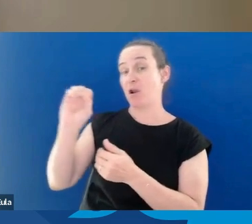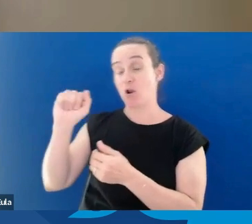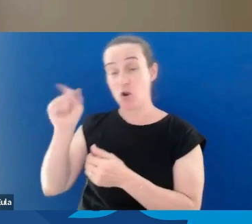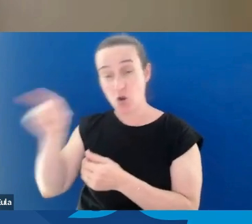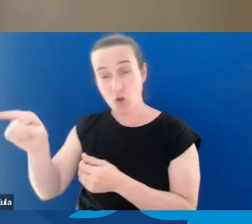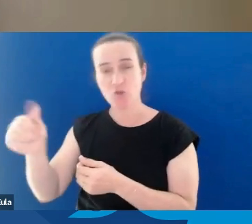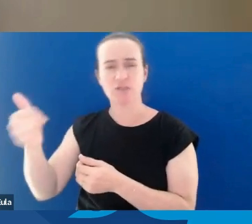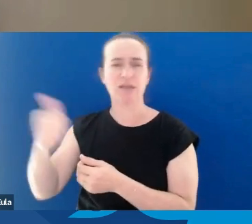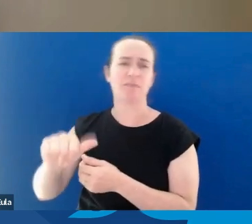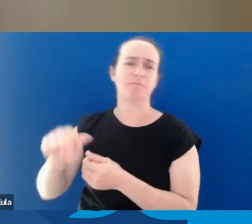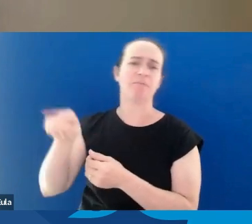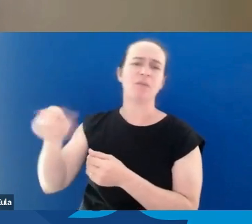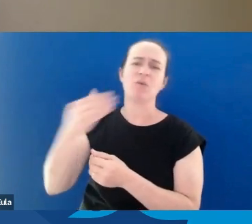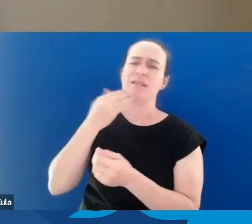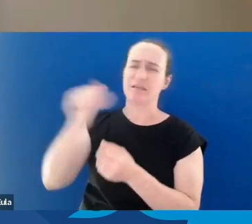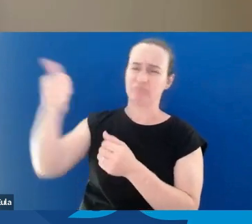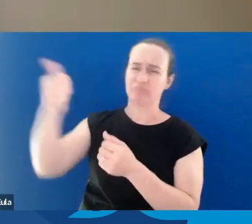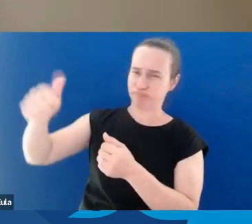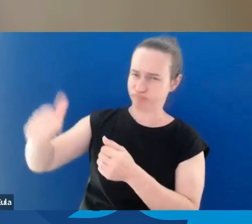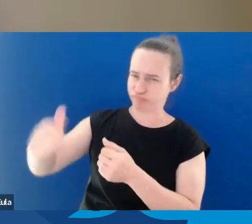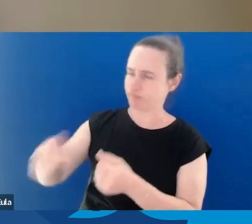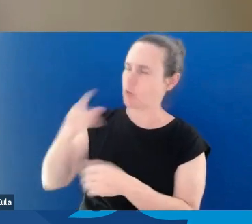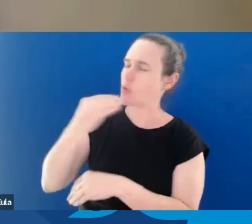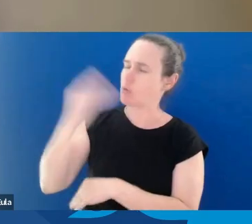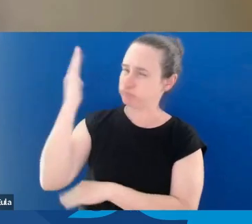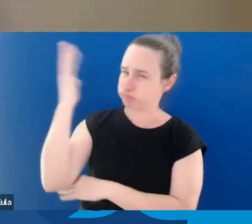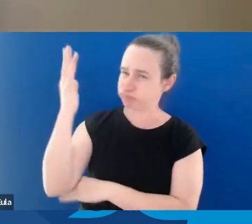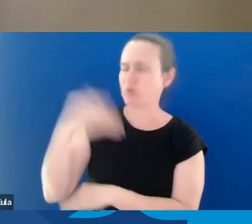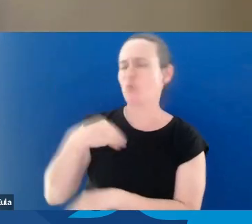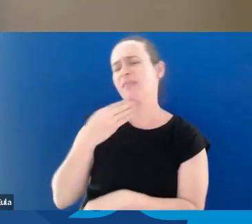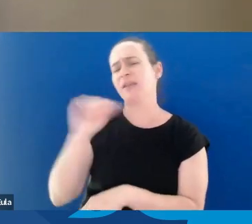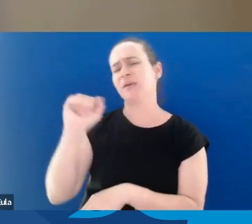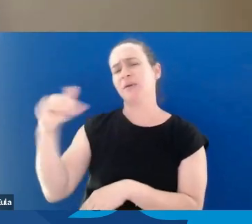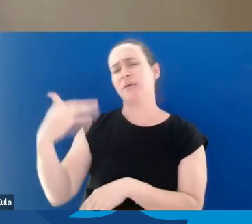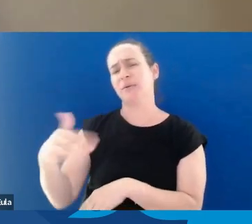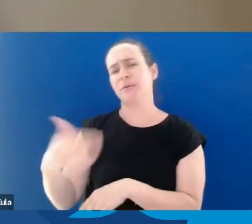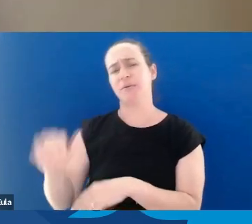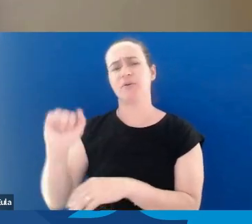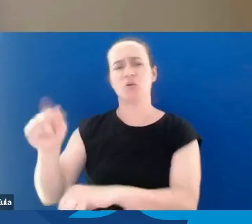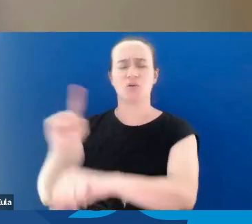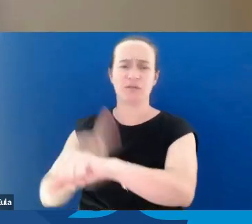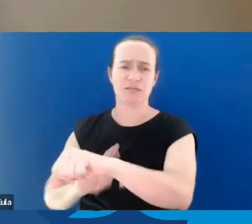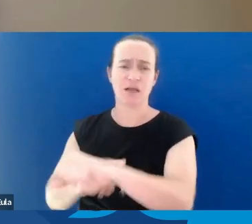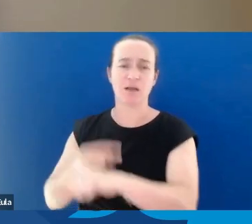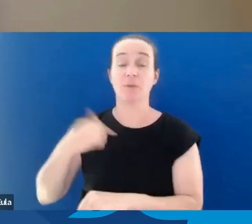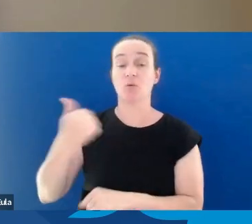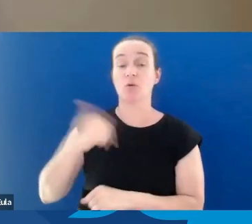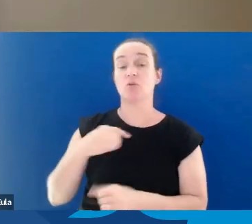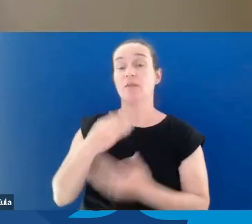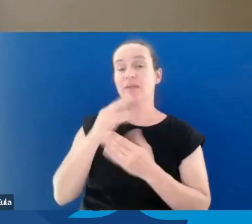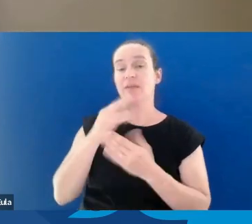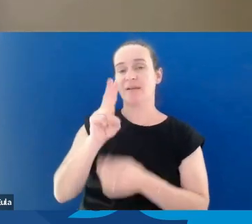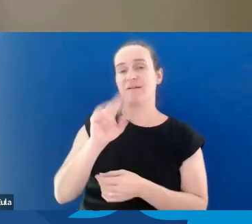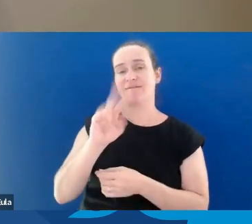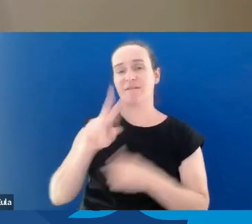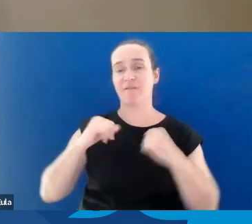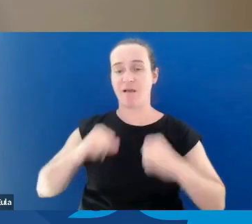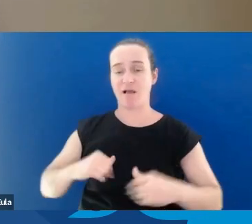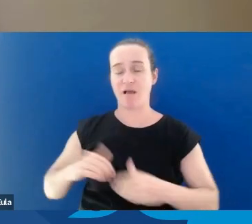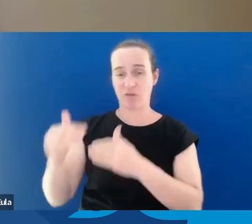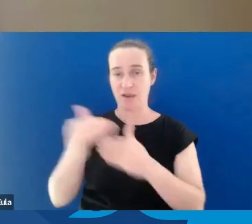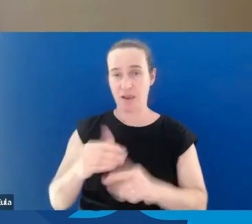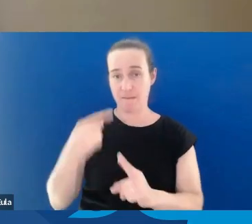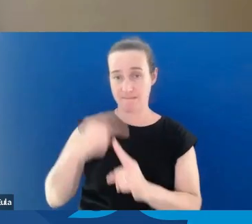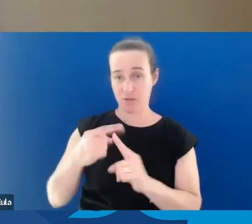you for your valuable time. And once again, we want to thank the VIV Healthcare Positive Action Program grant because